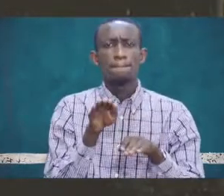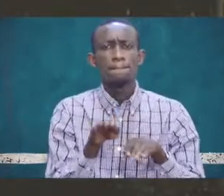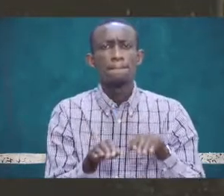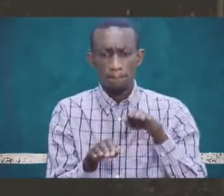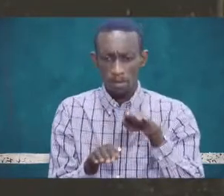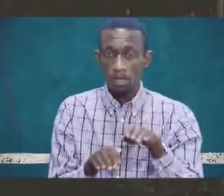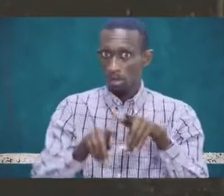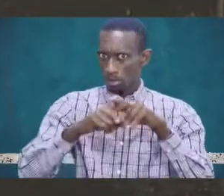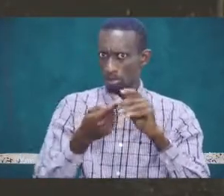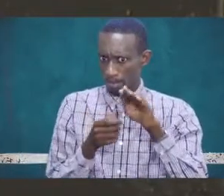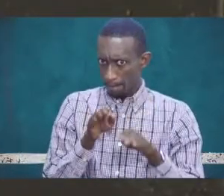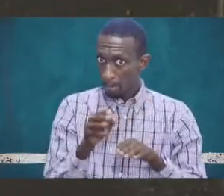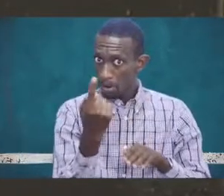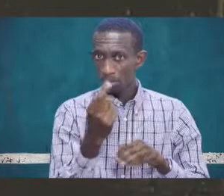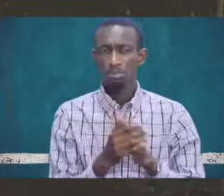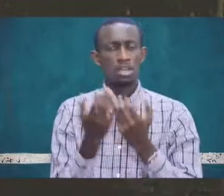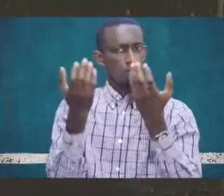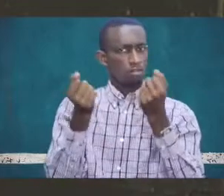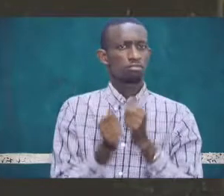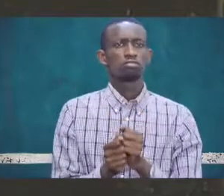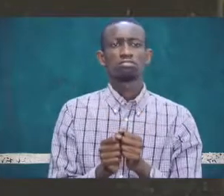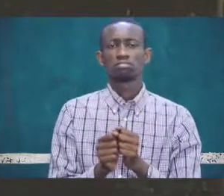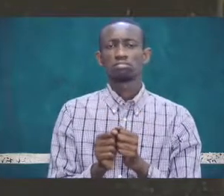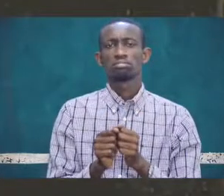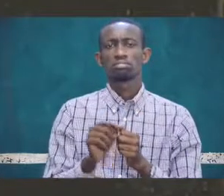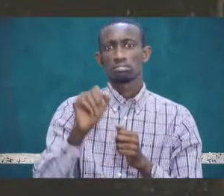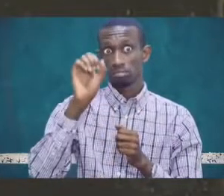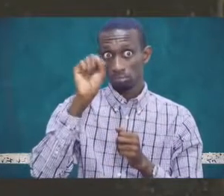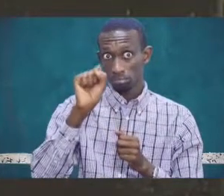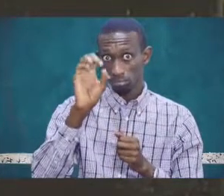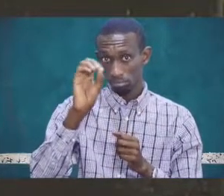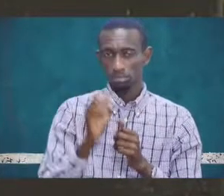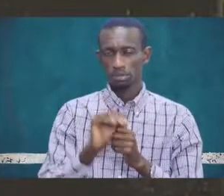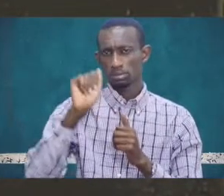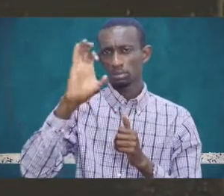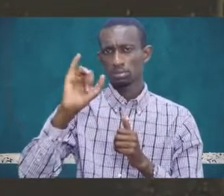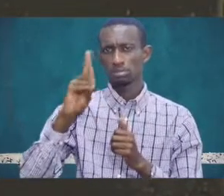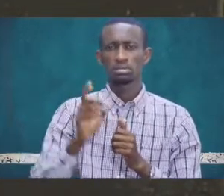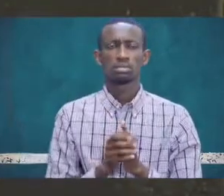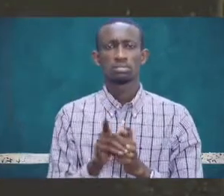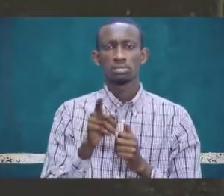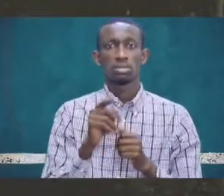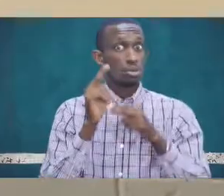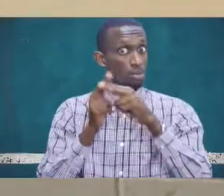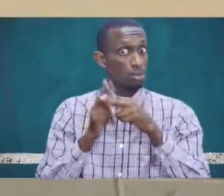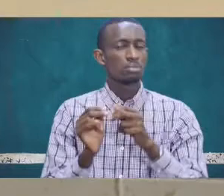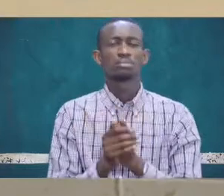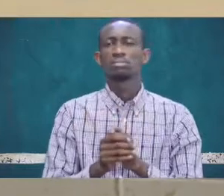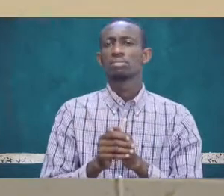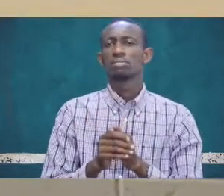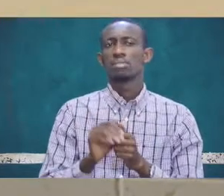protonation, the sulfuric acid protonating the acid. So protonating the alcohol. So we call it a